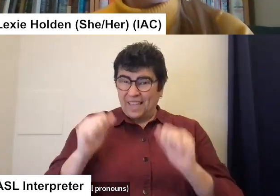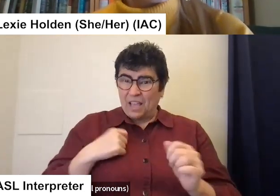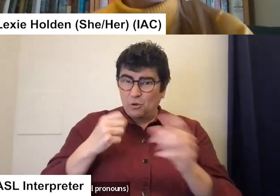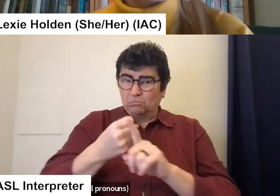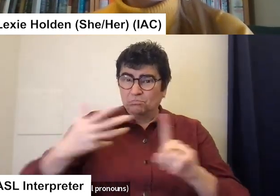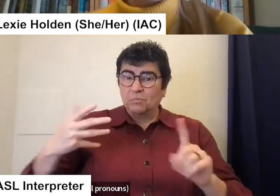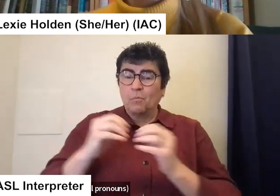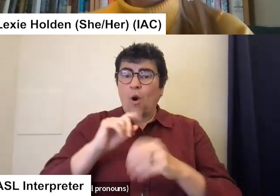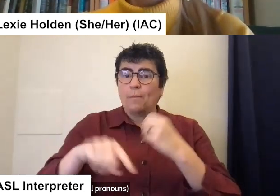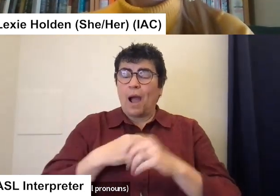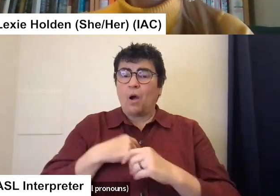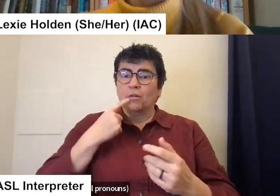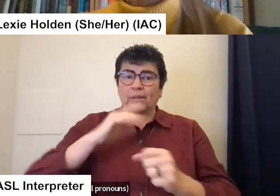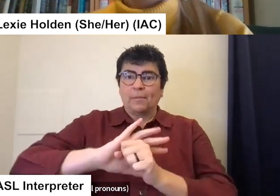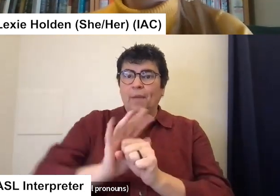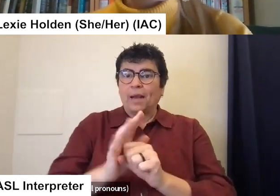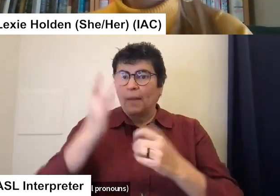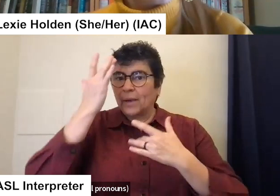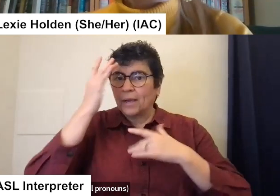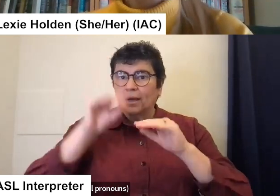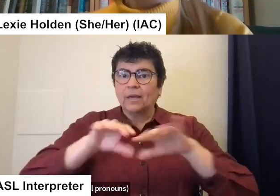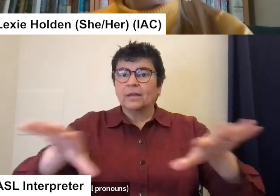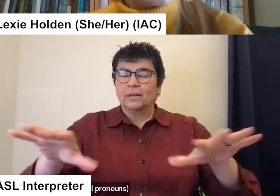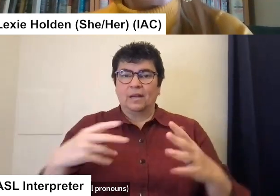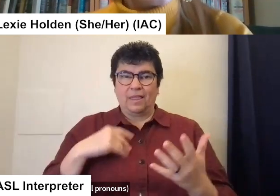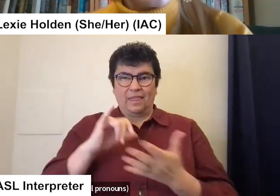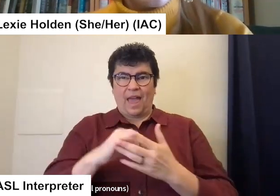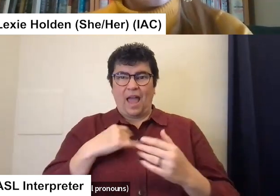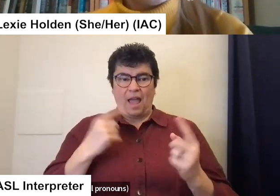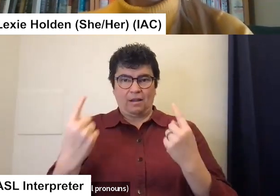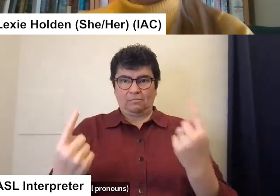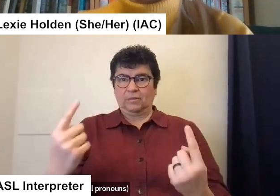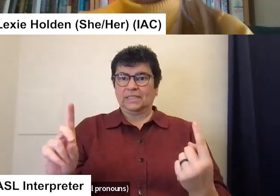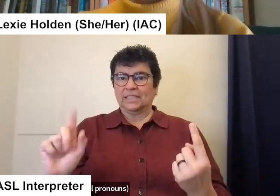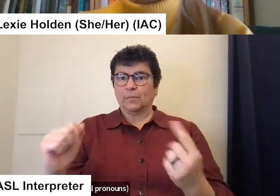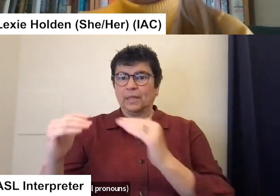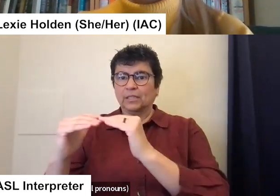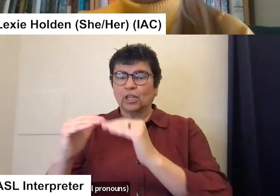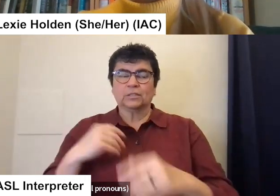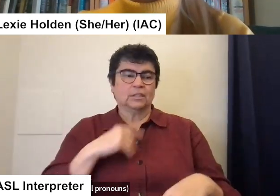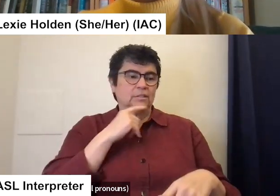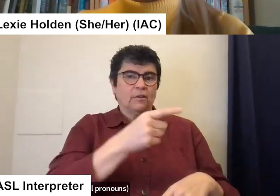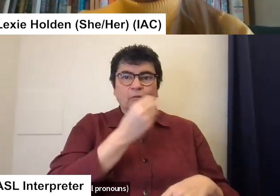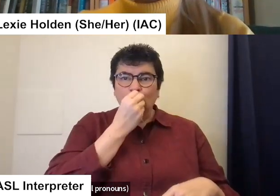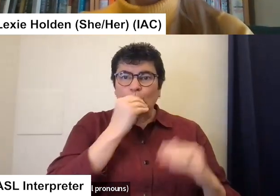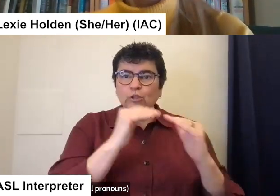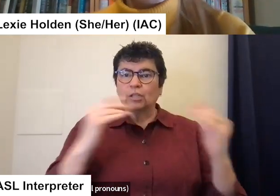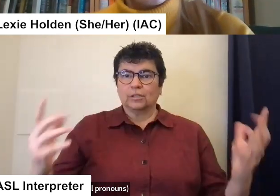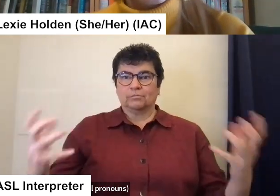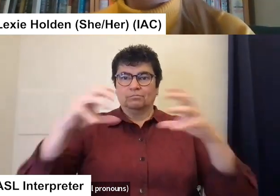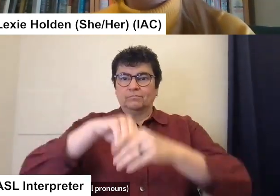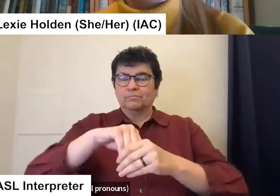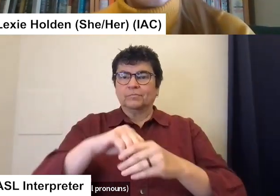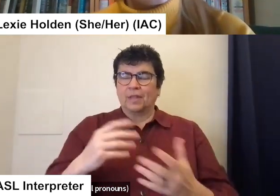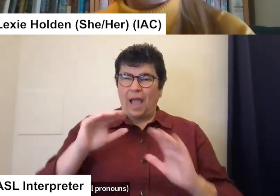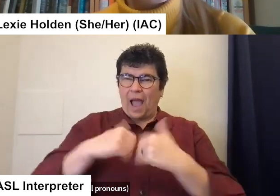COVID-19 pandemic, really the importance of the intersections of those two things and how the sort of additional